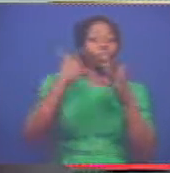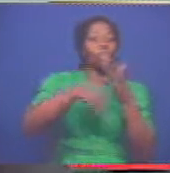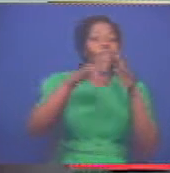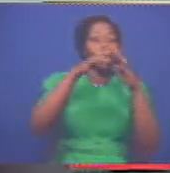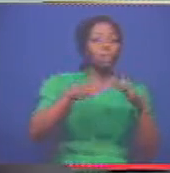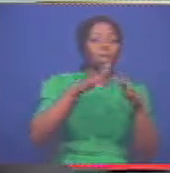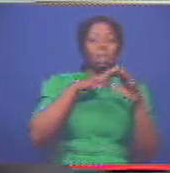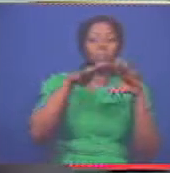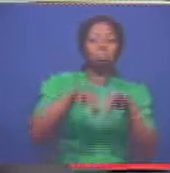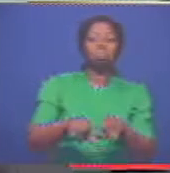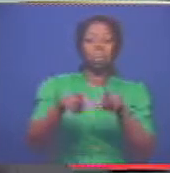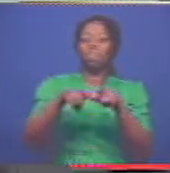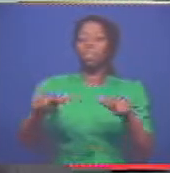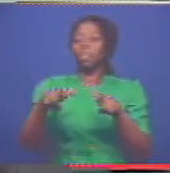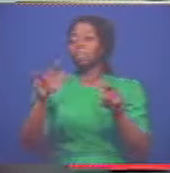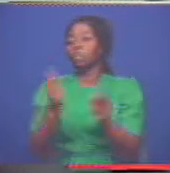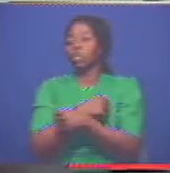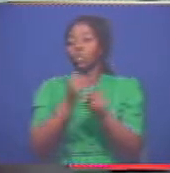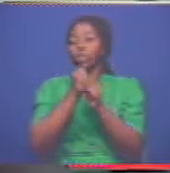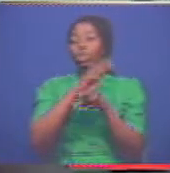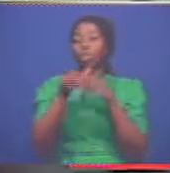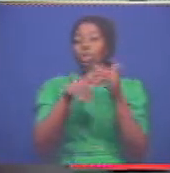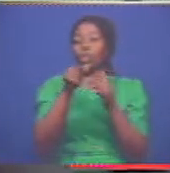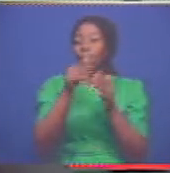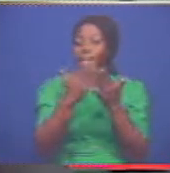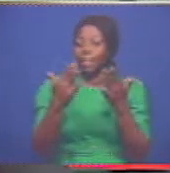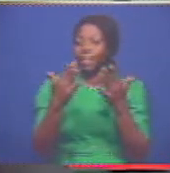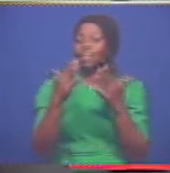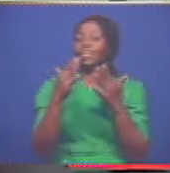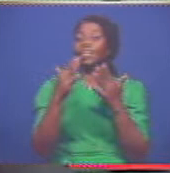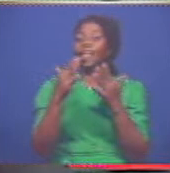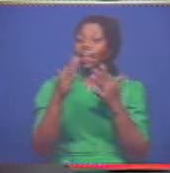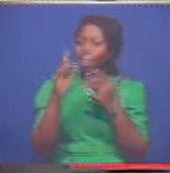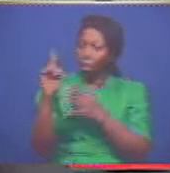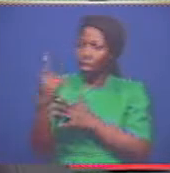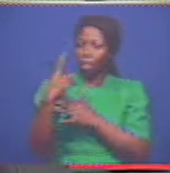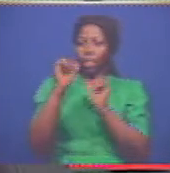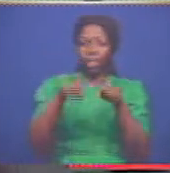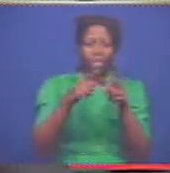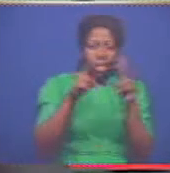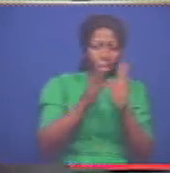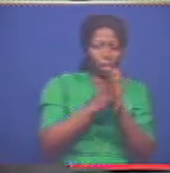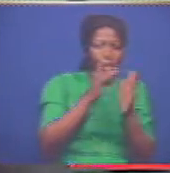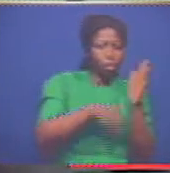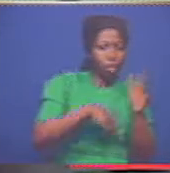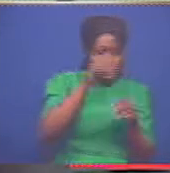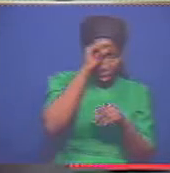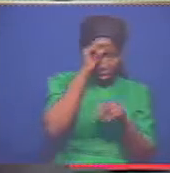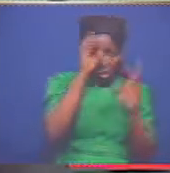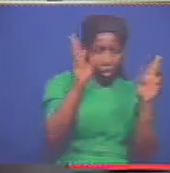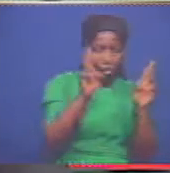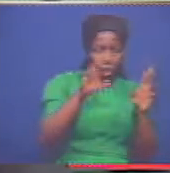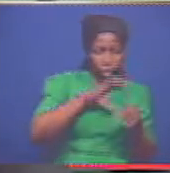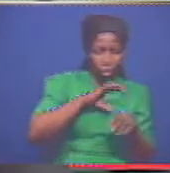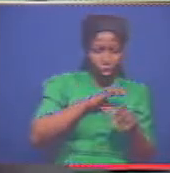question. We may not be able to do all those things at once. We may start with what the government already owns and work on